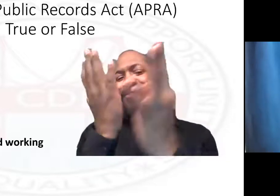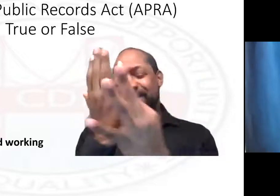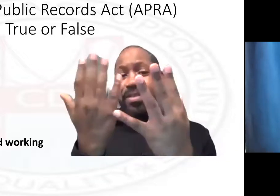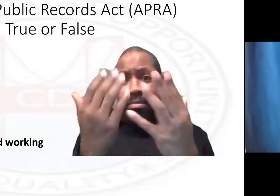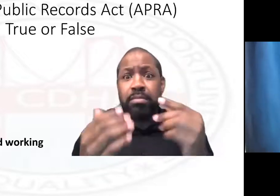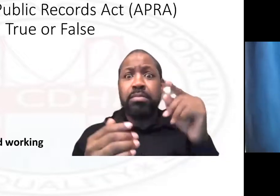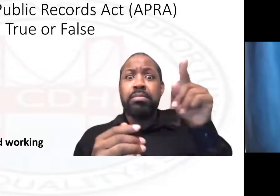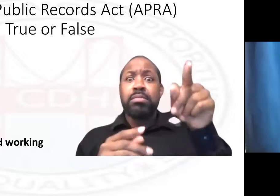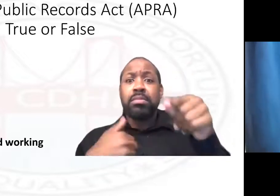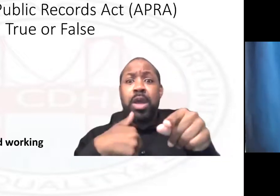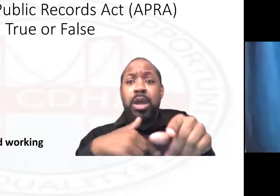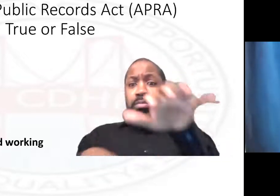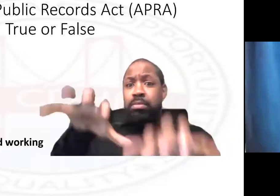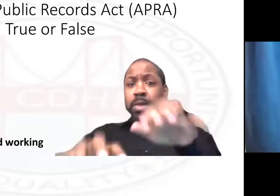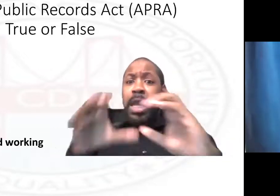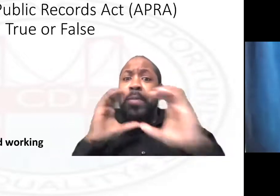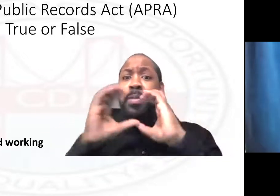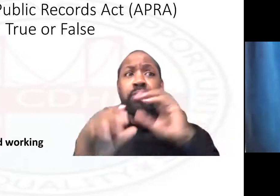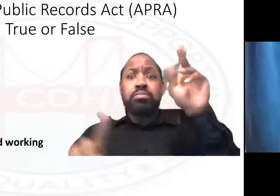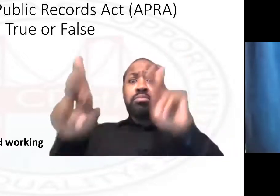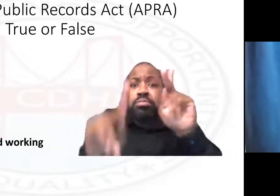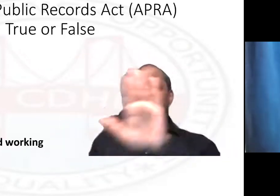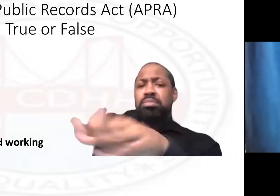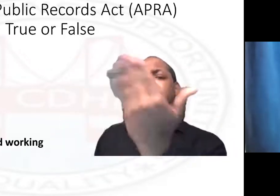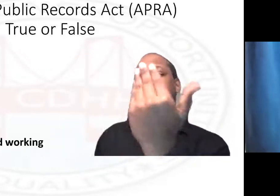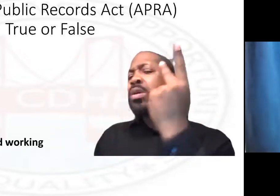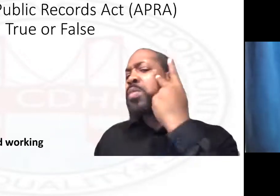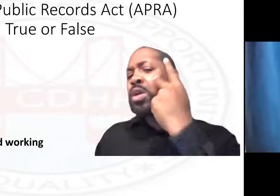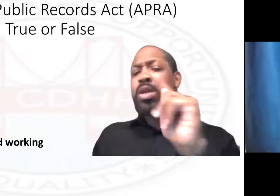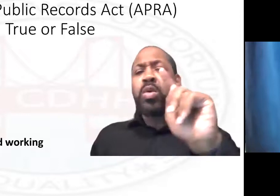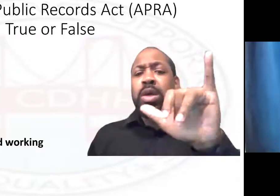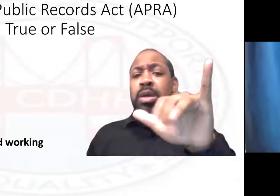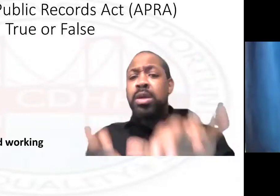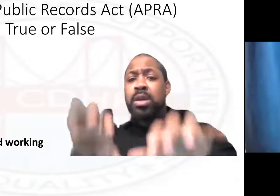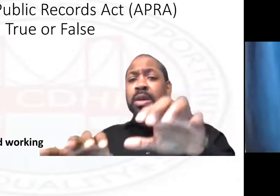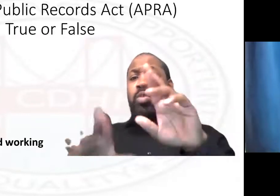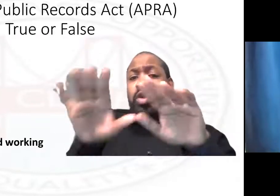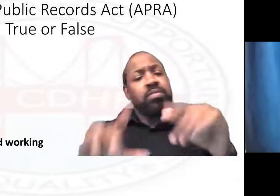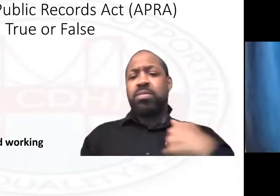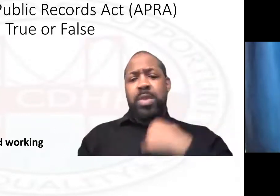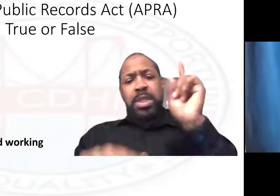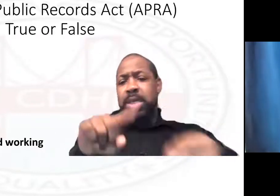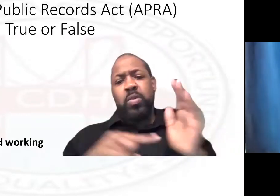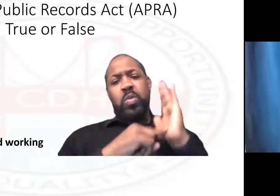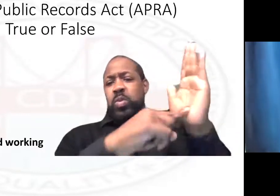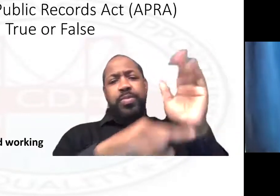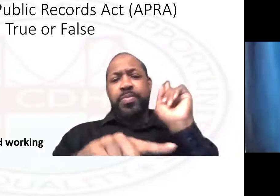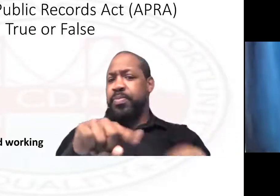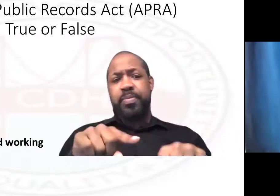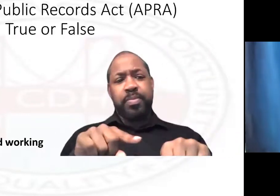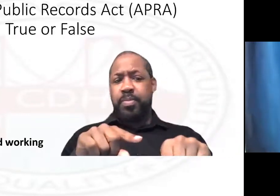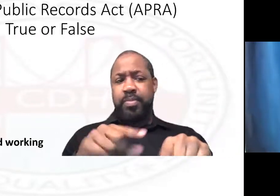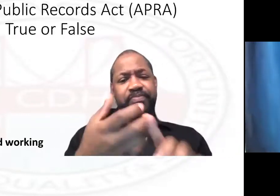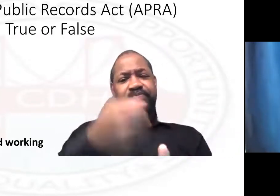TTY tapes, that's pretty old-fashioned, but if there was a communication over TTY and people want to see what that communication